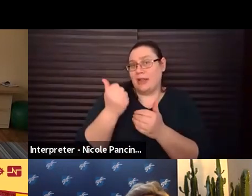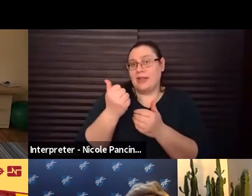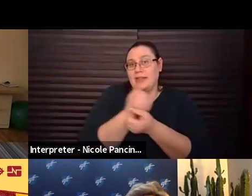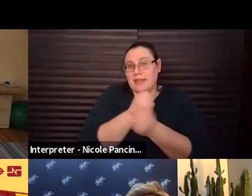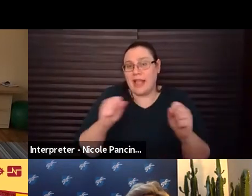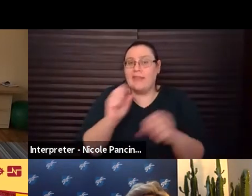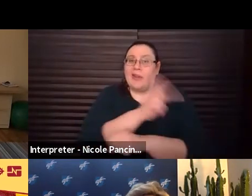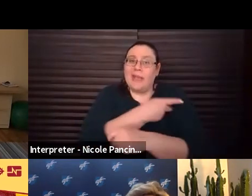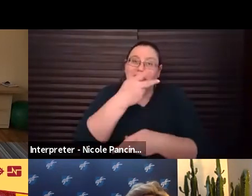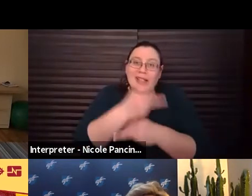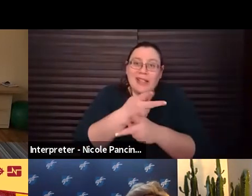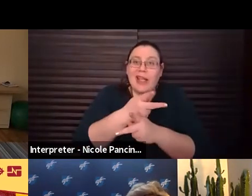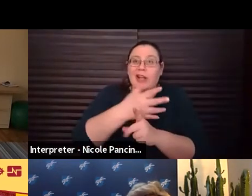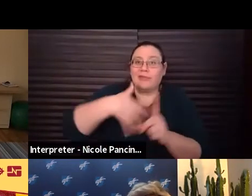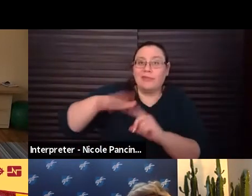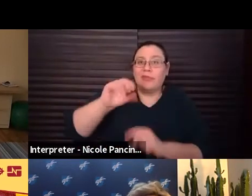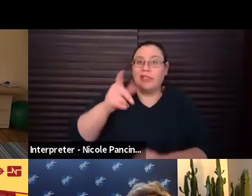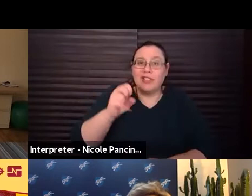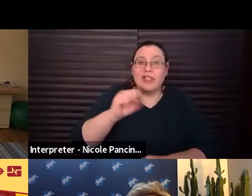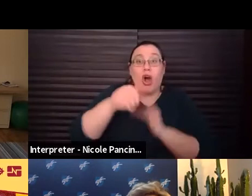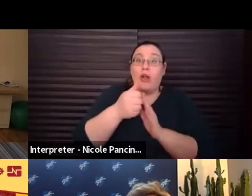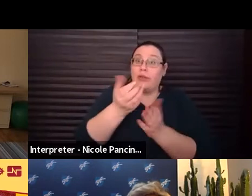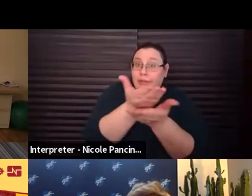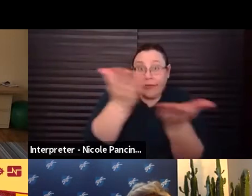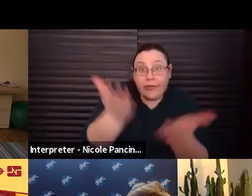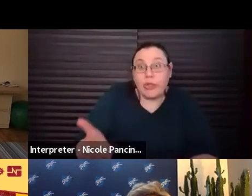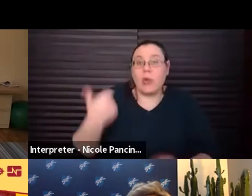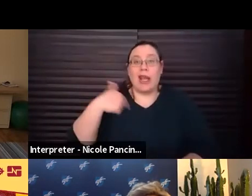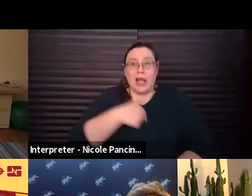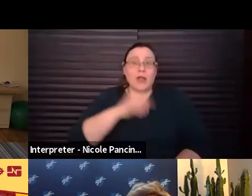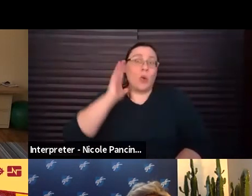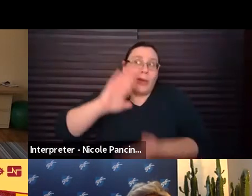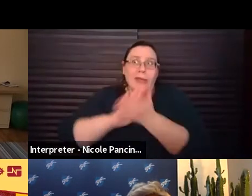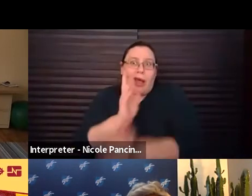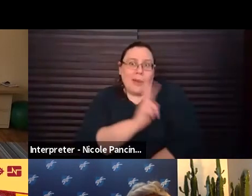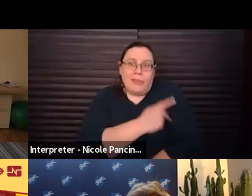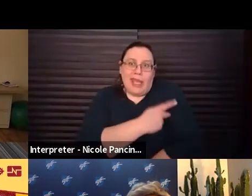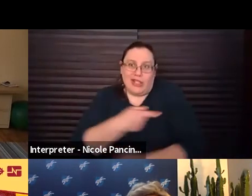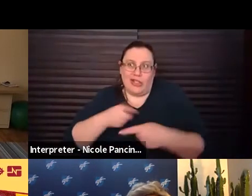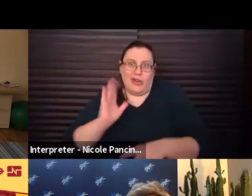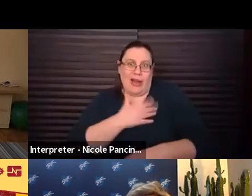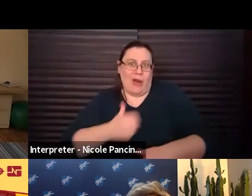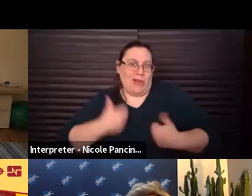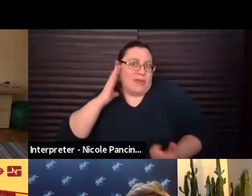conditions. And all of you and us, will be patients at some time in our lives. So,